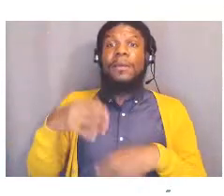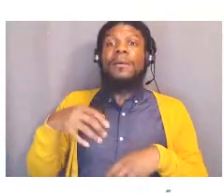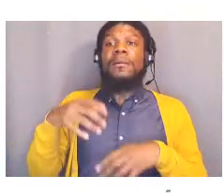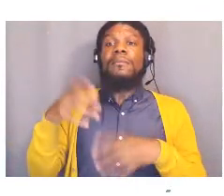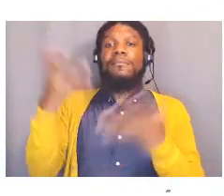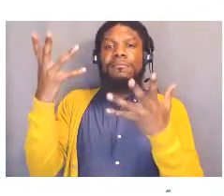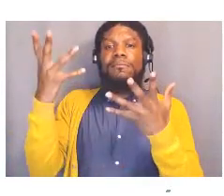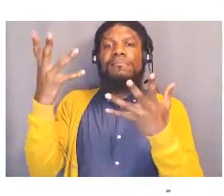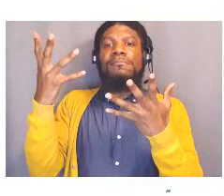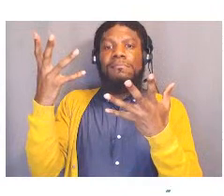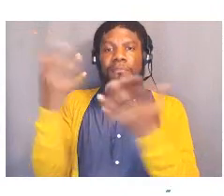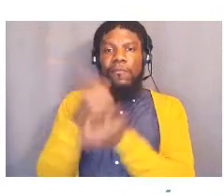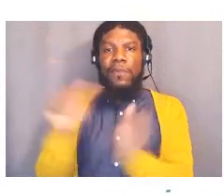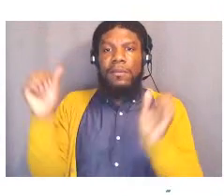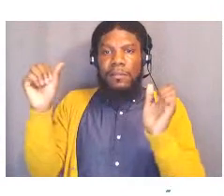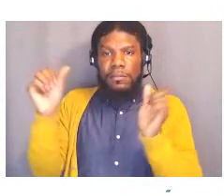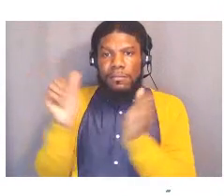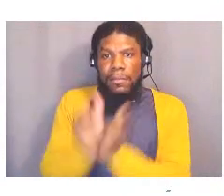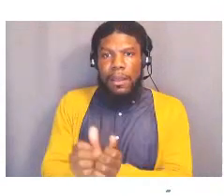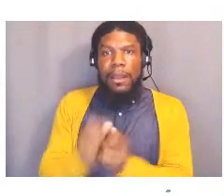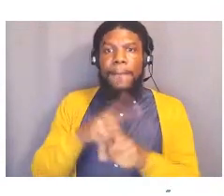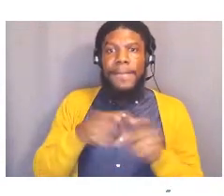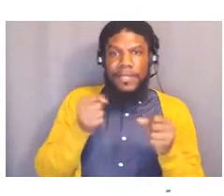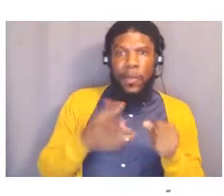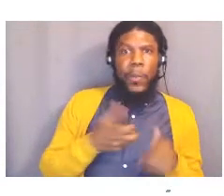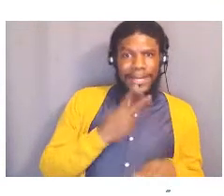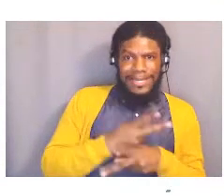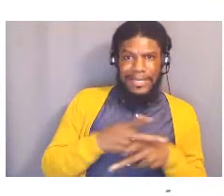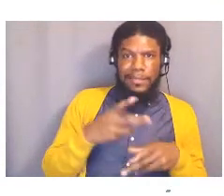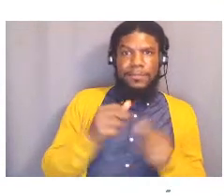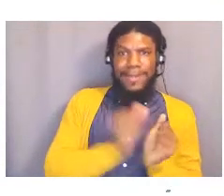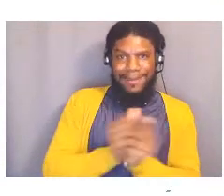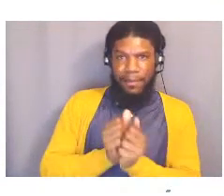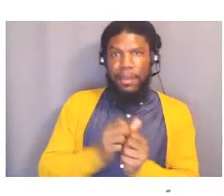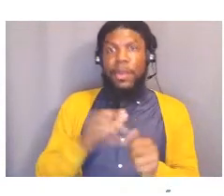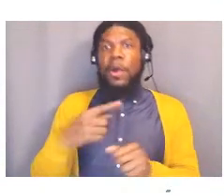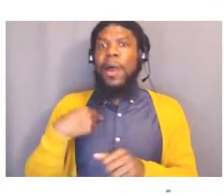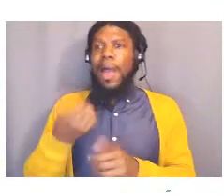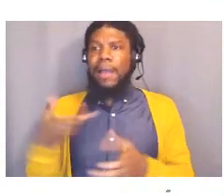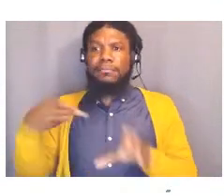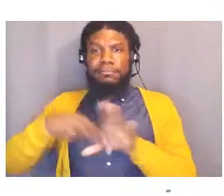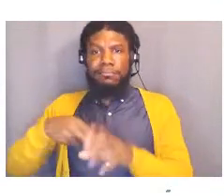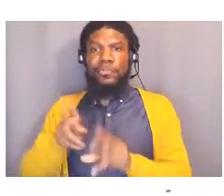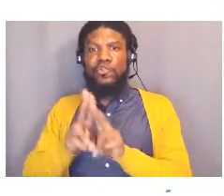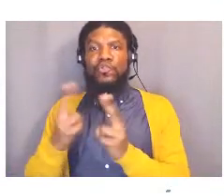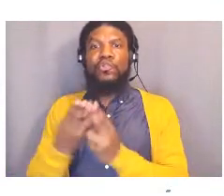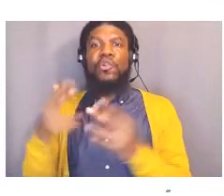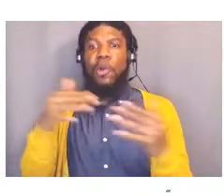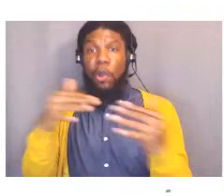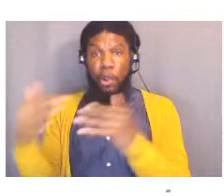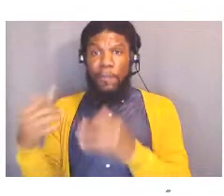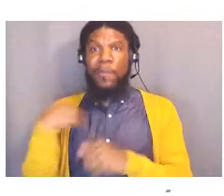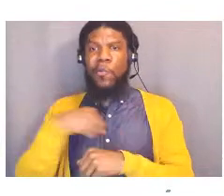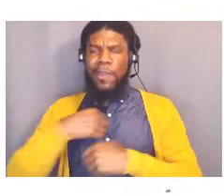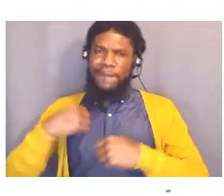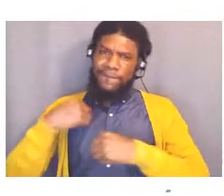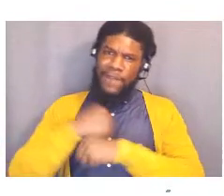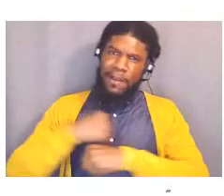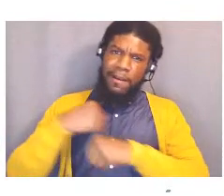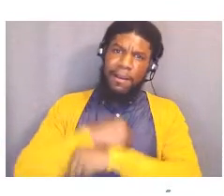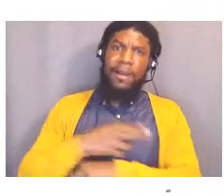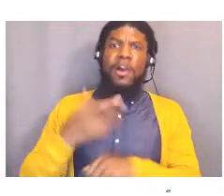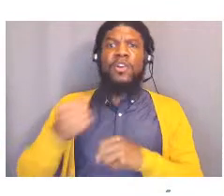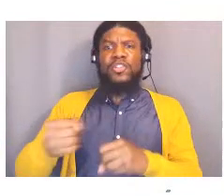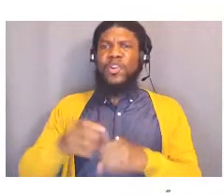we fought, and I fought alongside the soldiers in the Union Army. After a while, the Civil